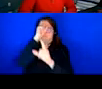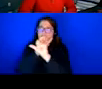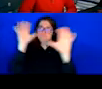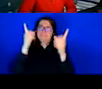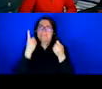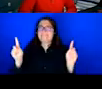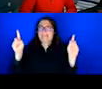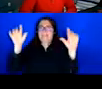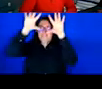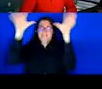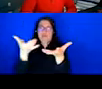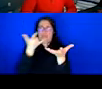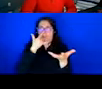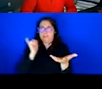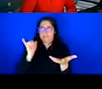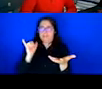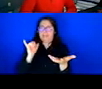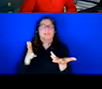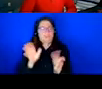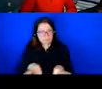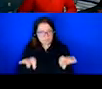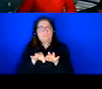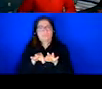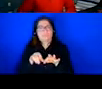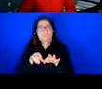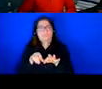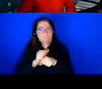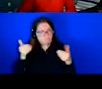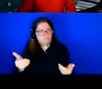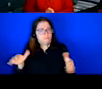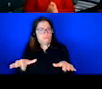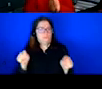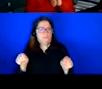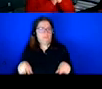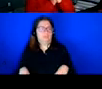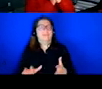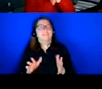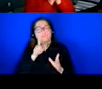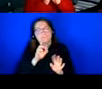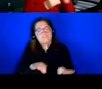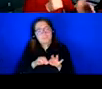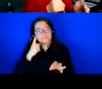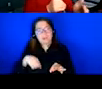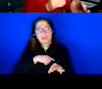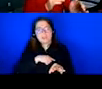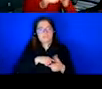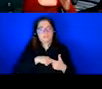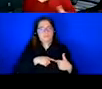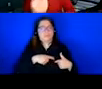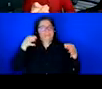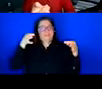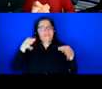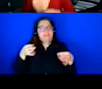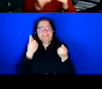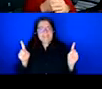it too as well, because it's always good for us to then set how we deem success, because sometimes we focus on what we didn't accomplish or what